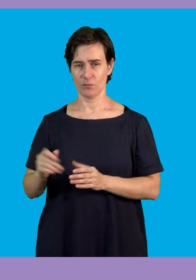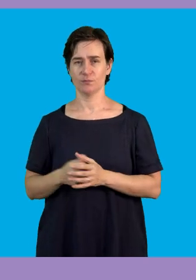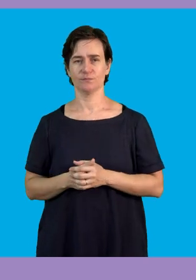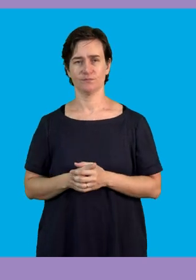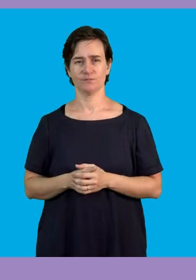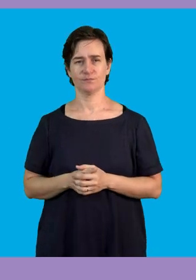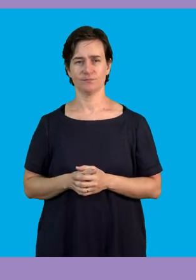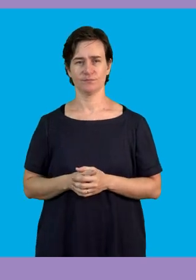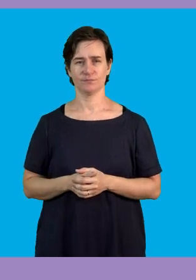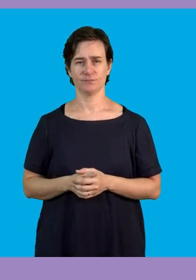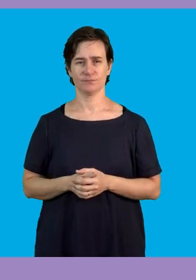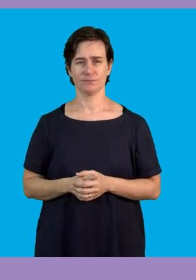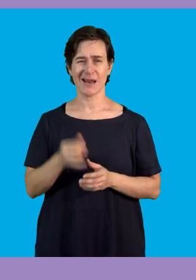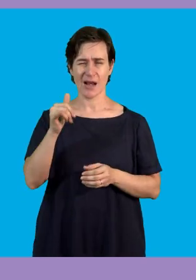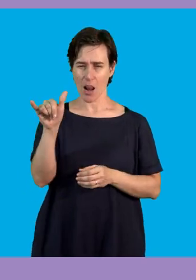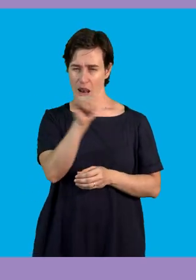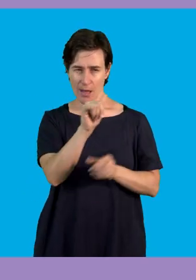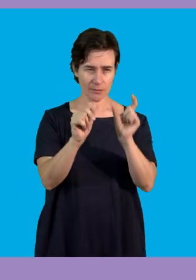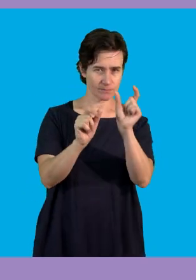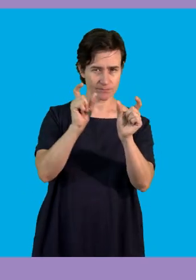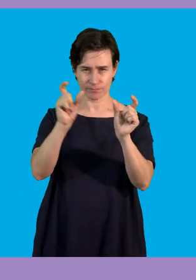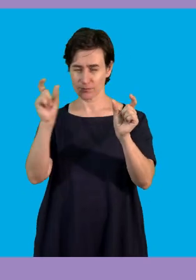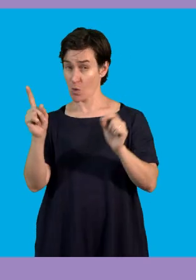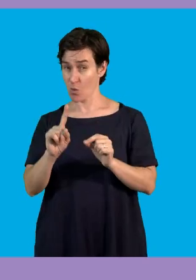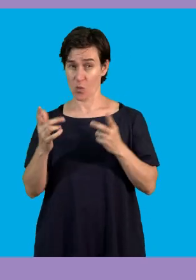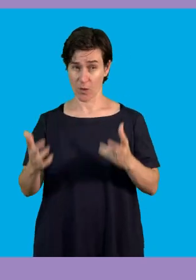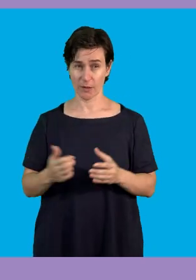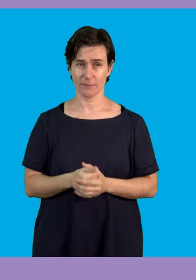4. And we look for like terms,